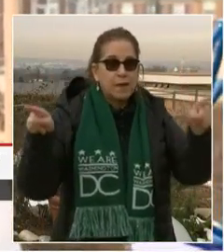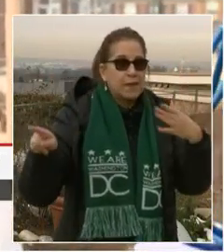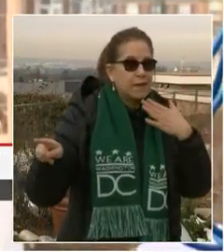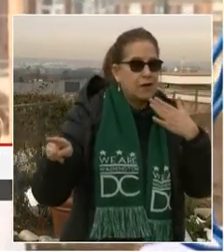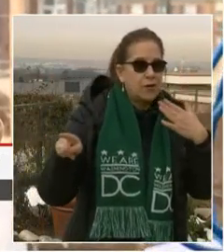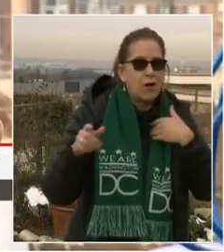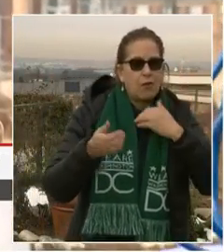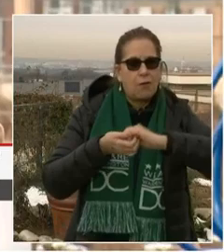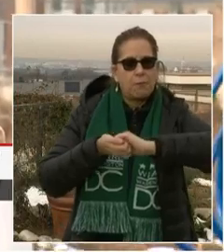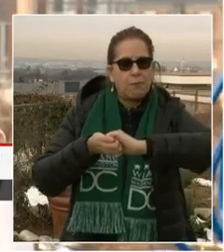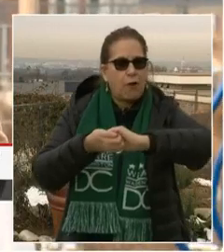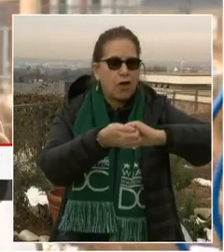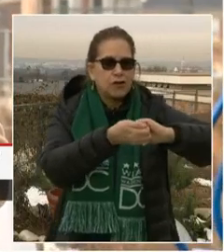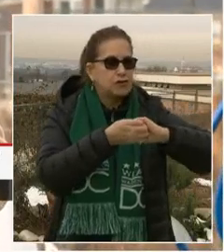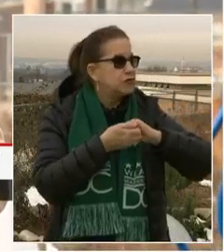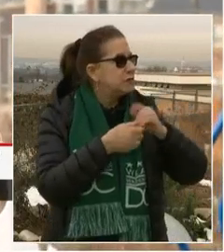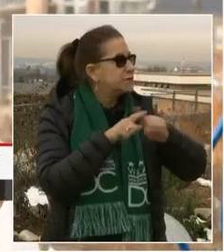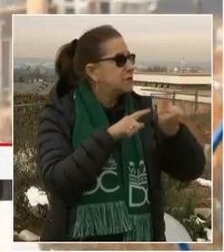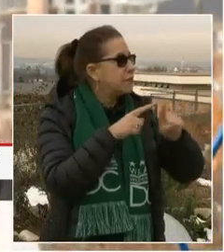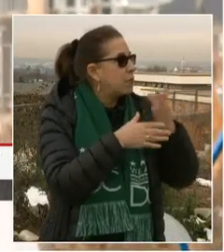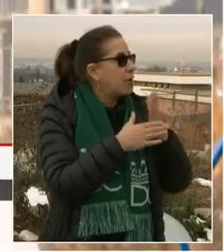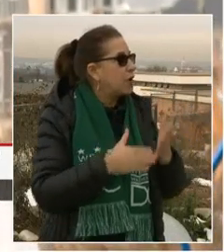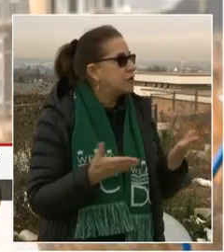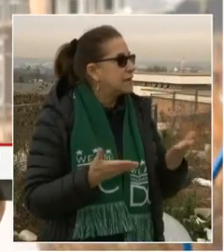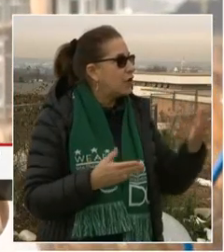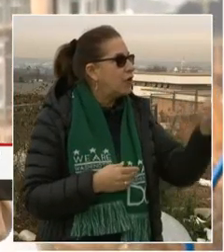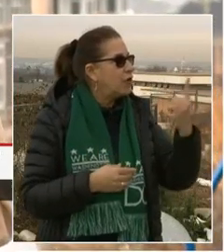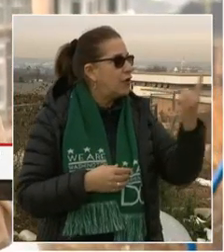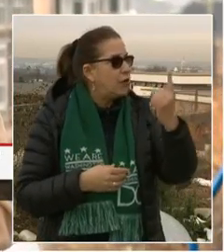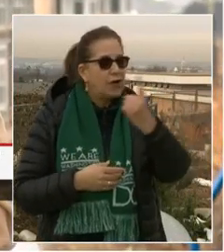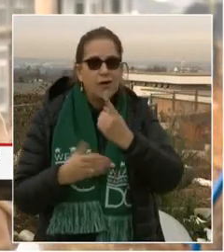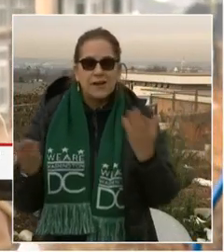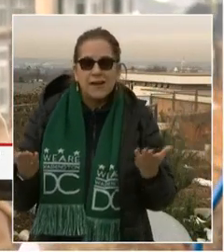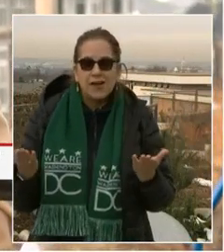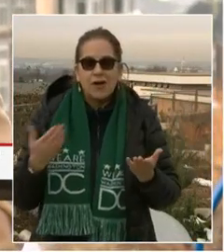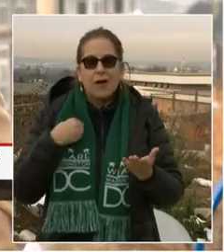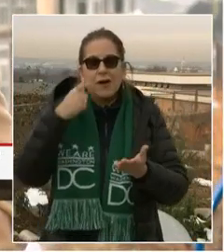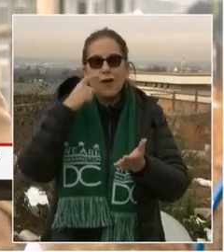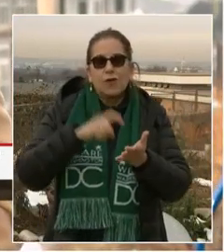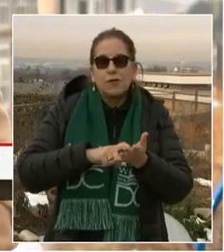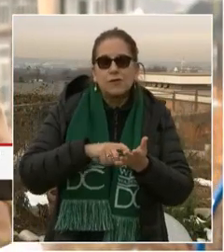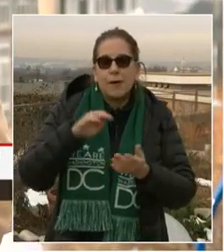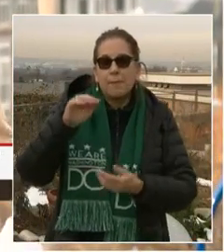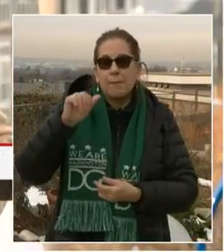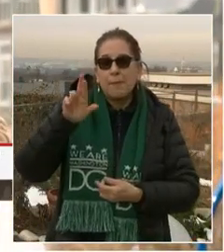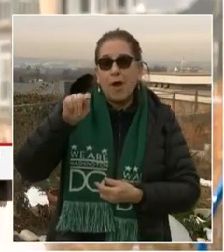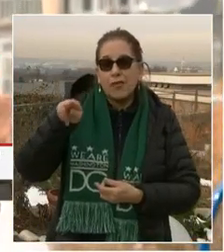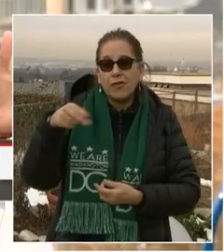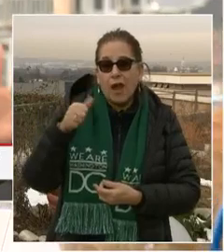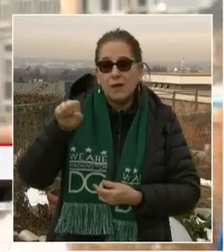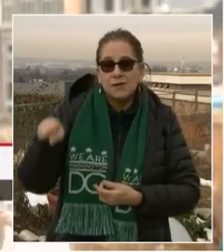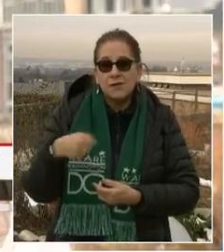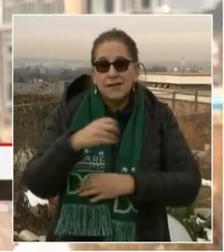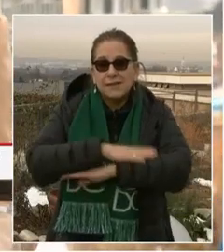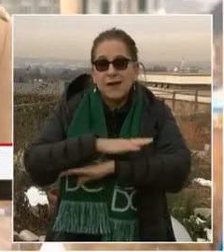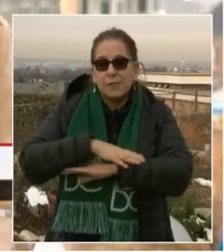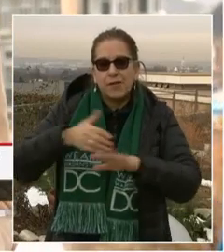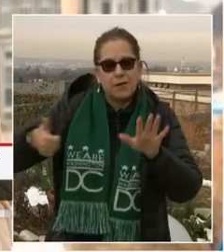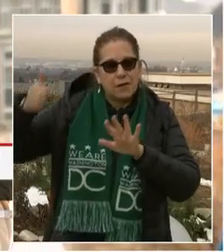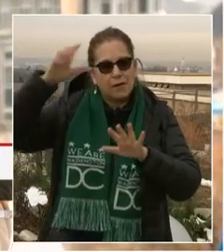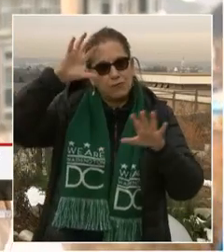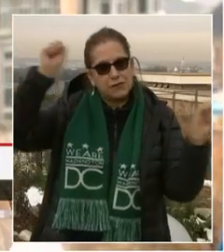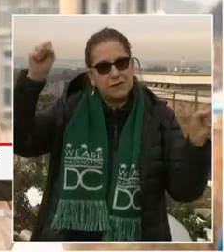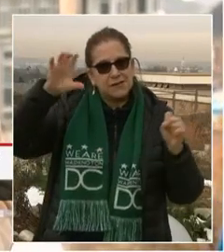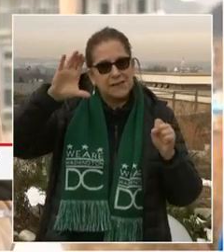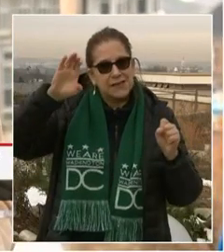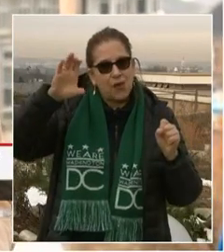I also want to take a moment to thank and acknowledge Martha's Table's President and CEO, Kim R. Ford, who couldn't be with us